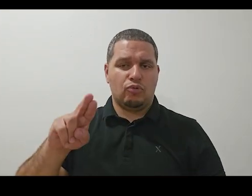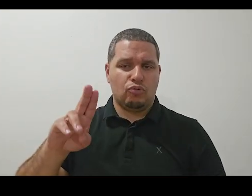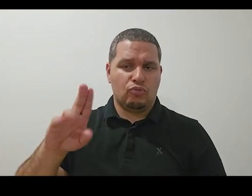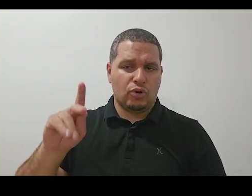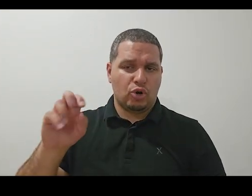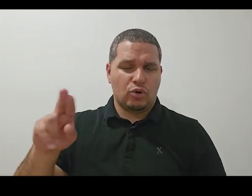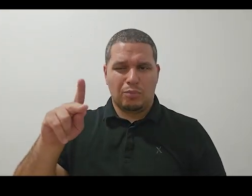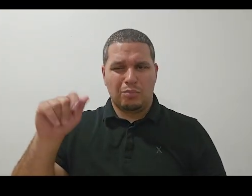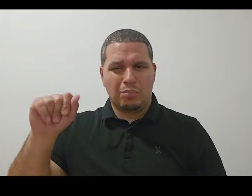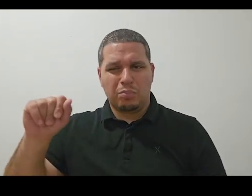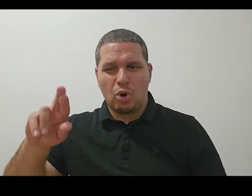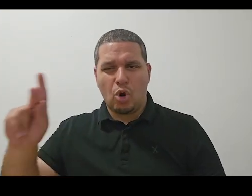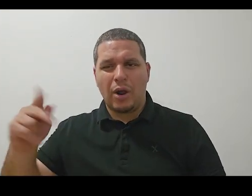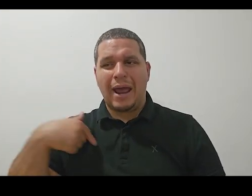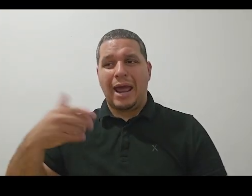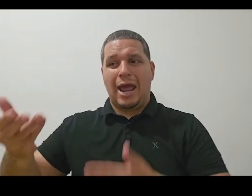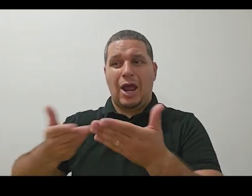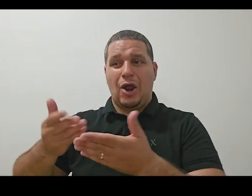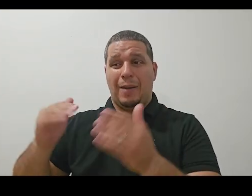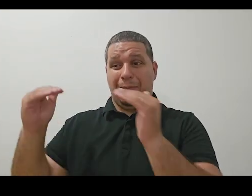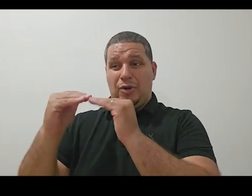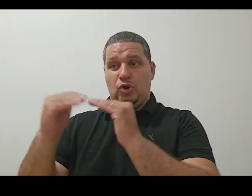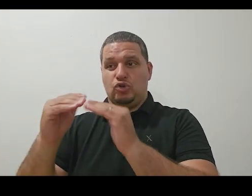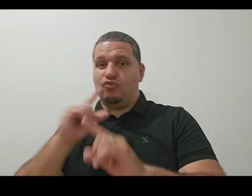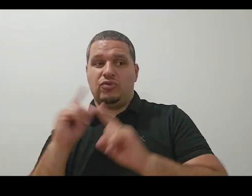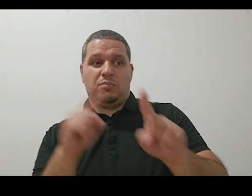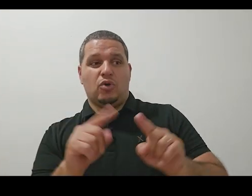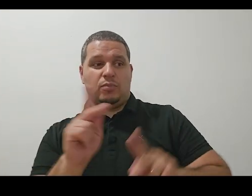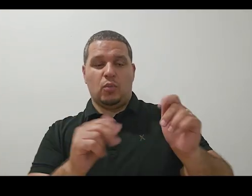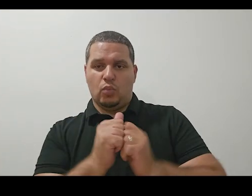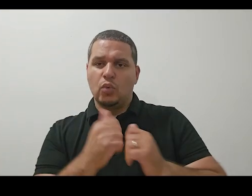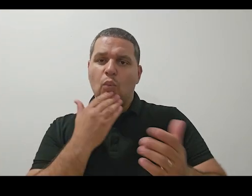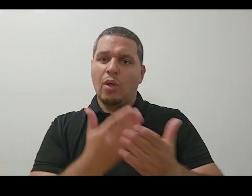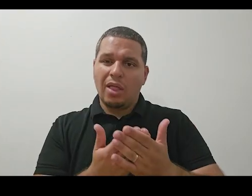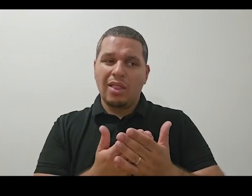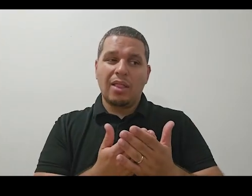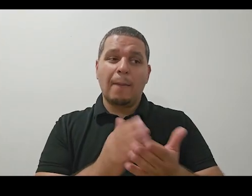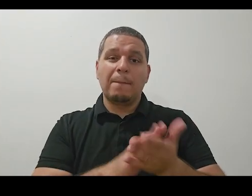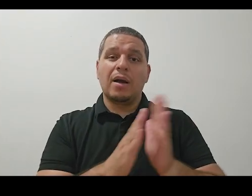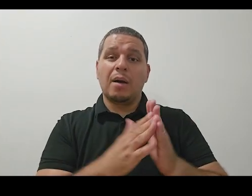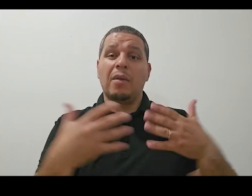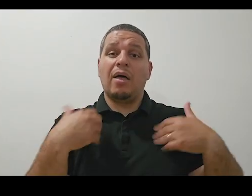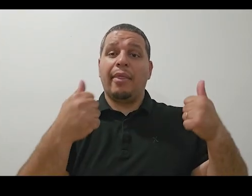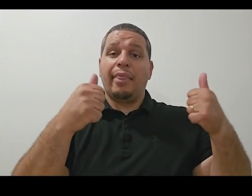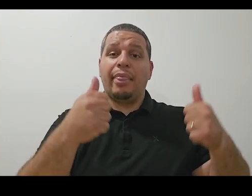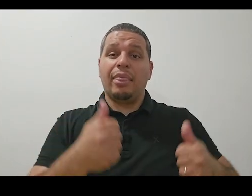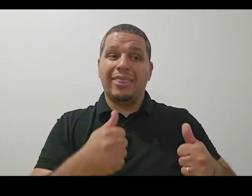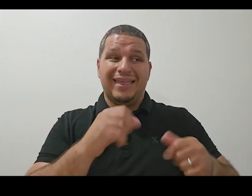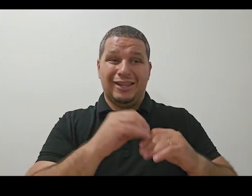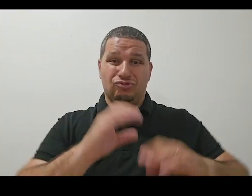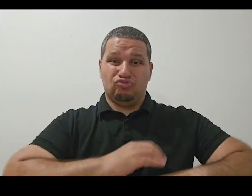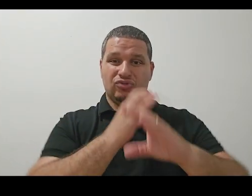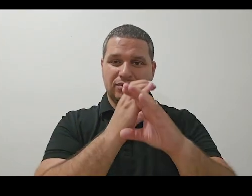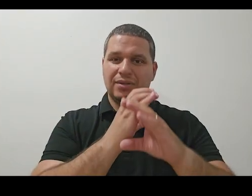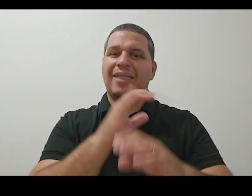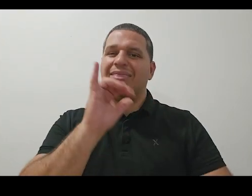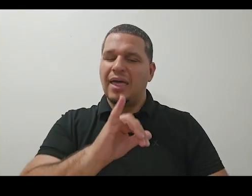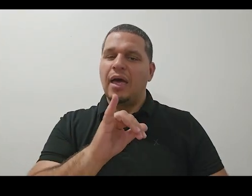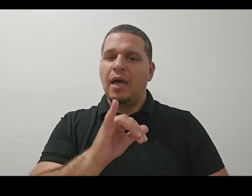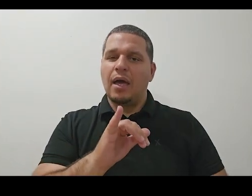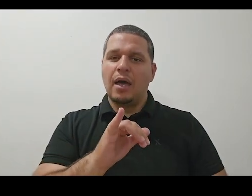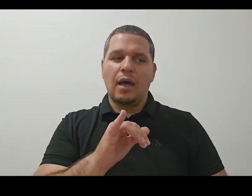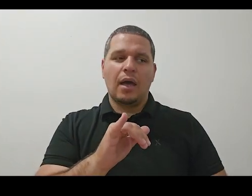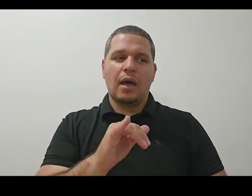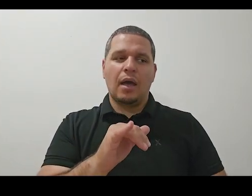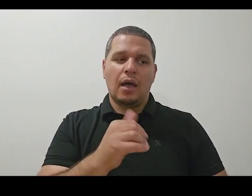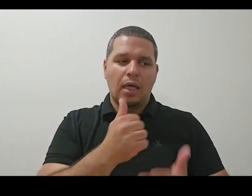Park, where I hired peers to respond to people who were well, becoming unwell, who were in crisis. This is a way